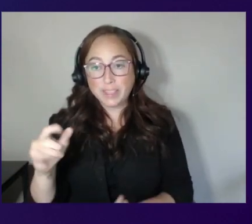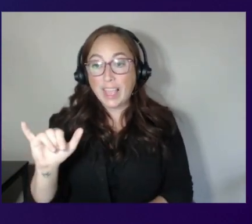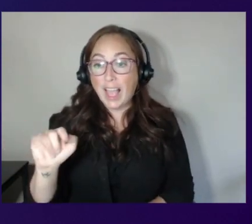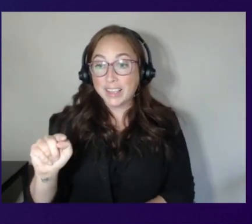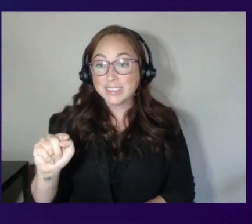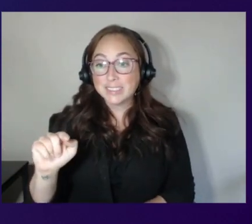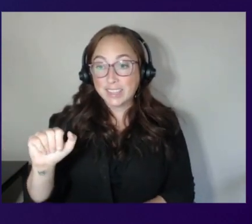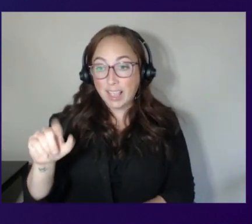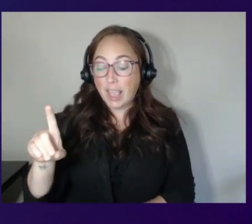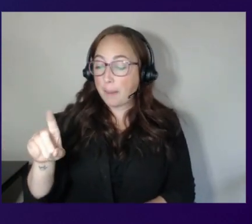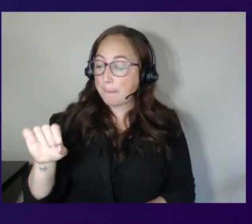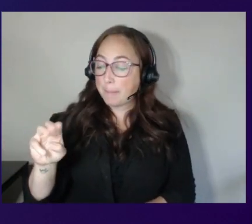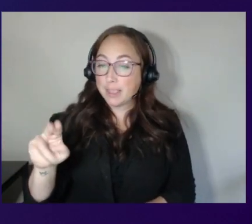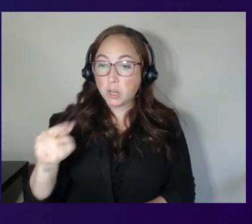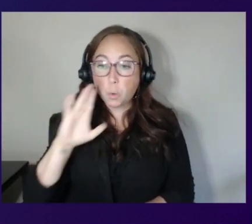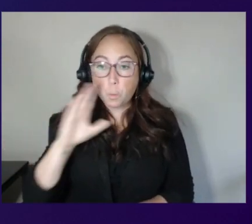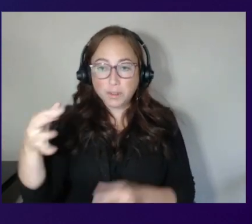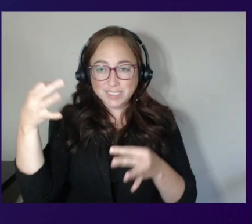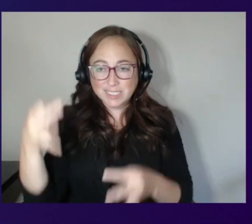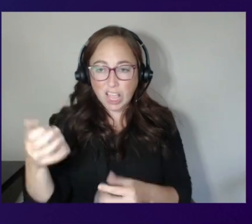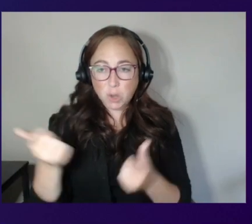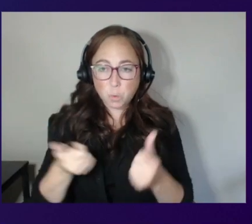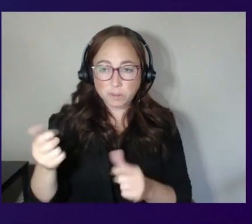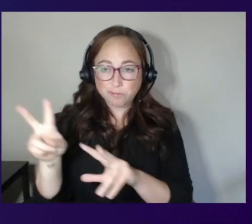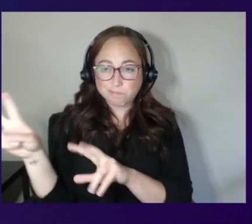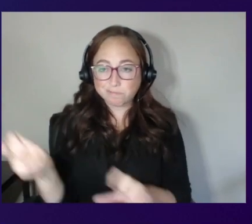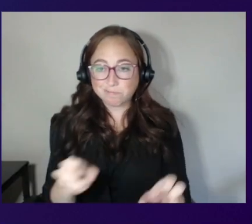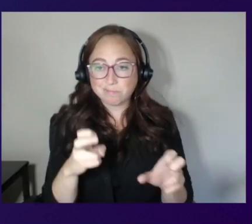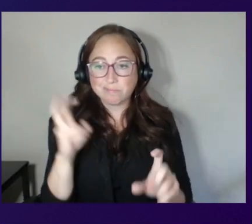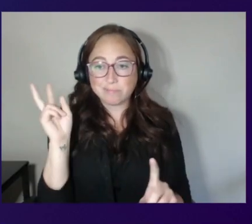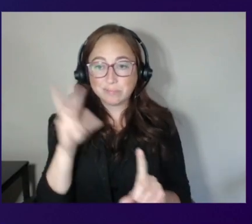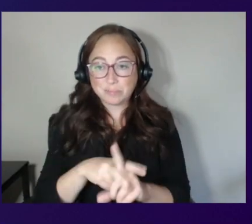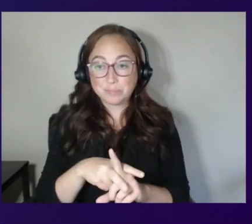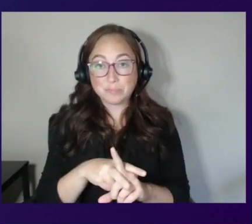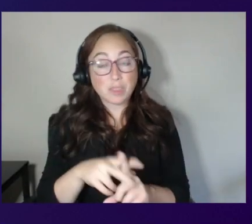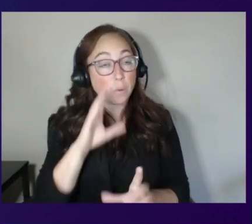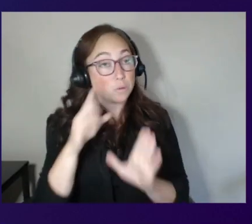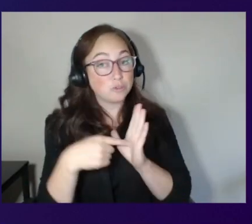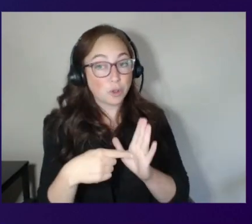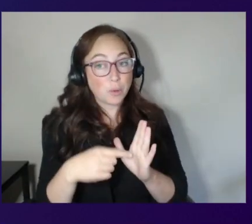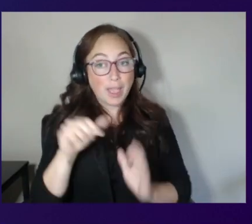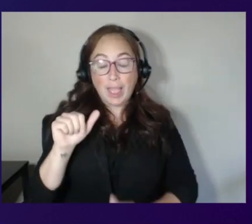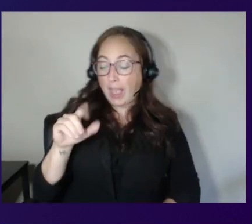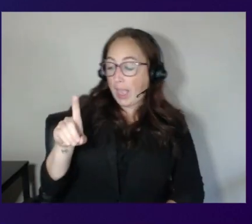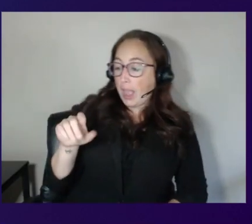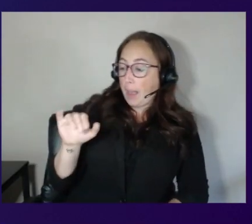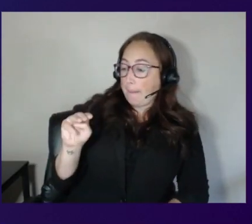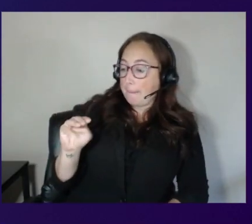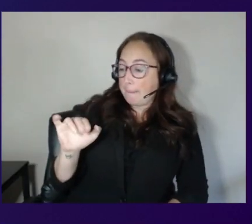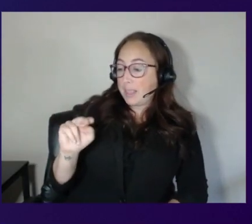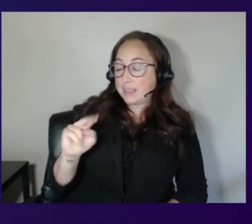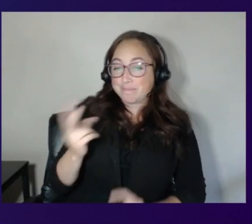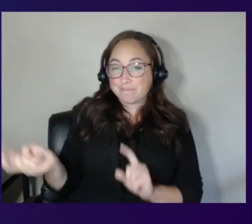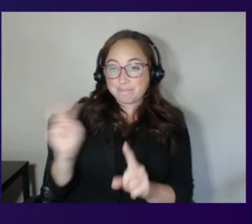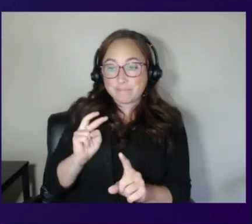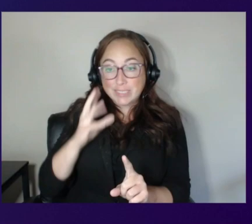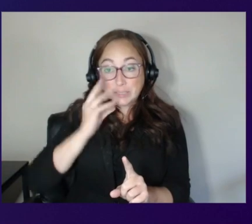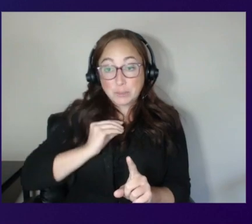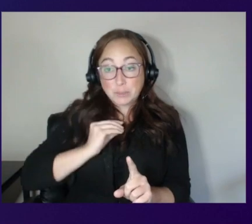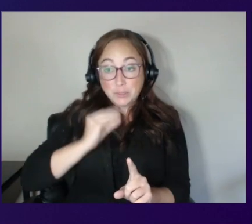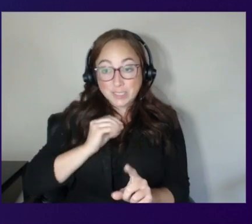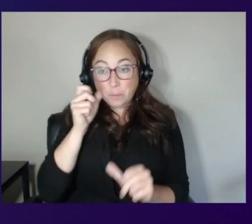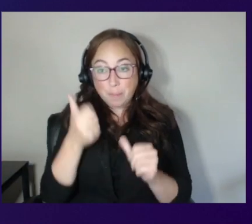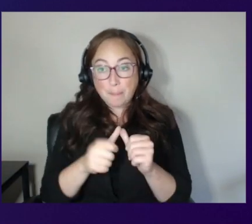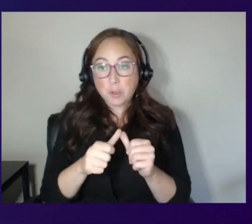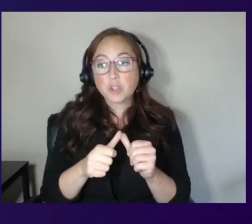up for this. Absolutely, and that's actually the last thing I'd like to show you with this demo is the administrator experience. Part of the Workspaces web ethos is to